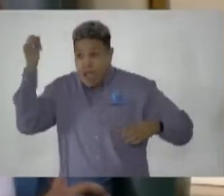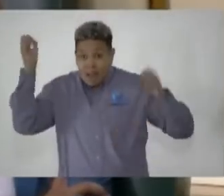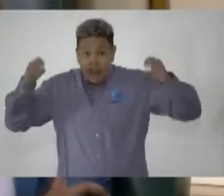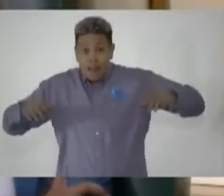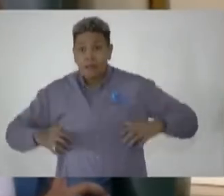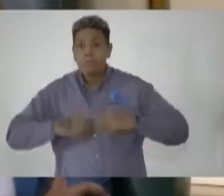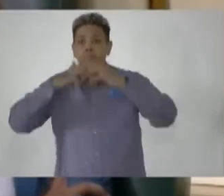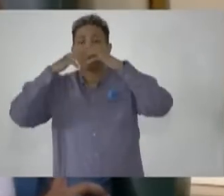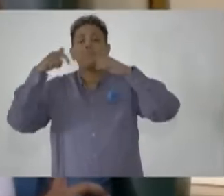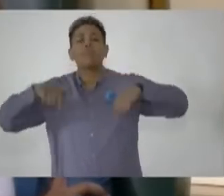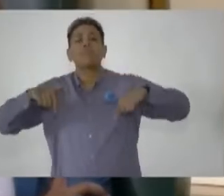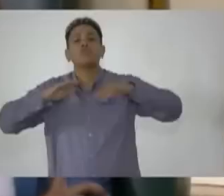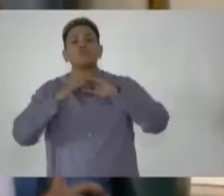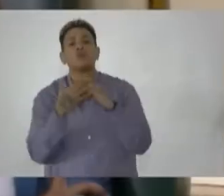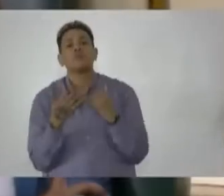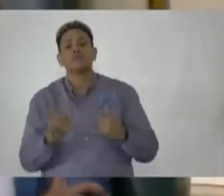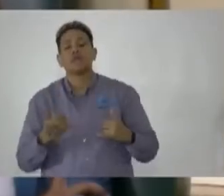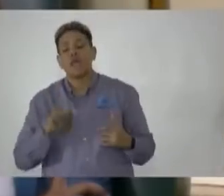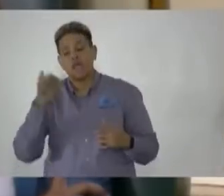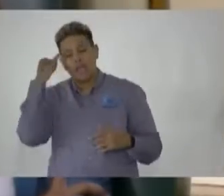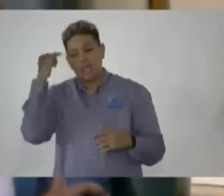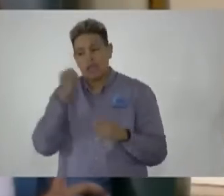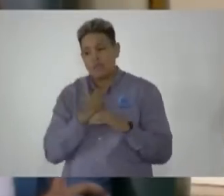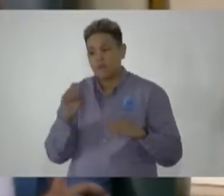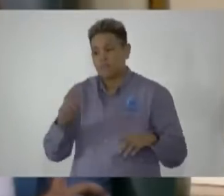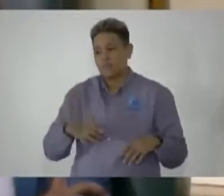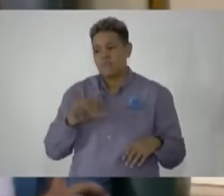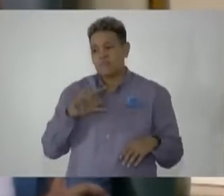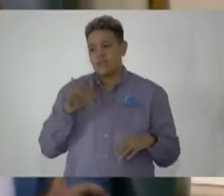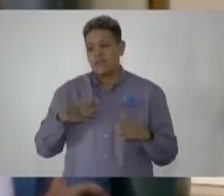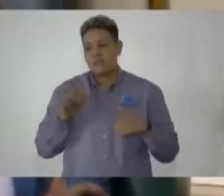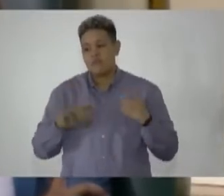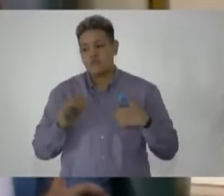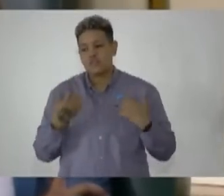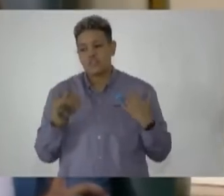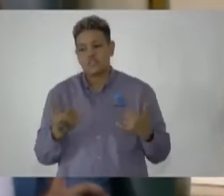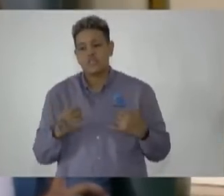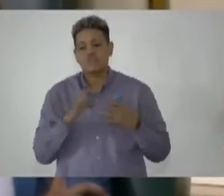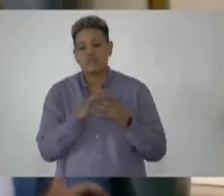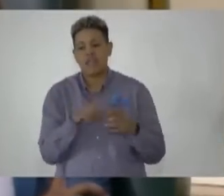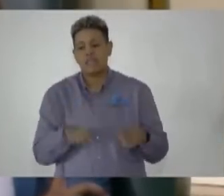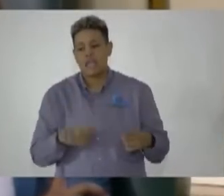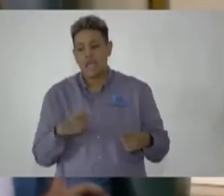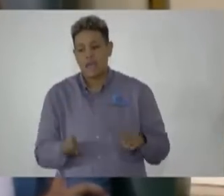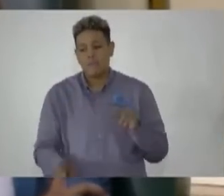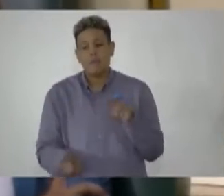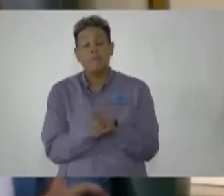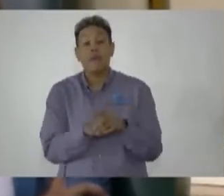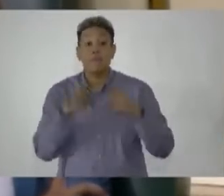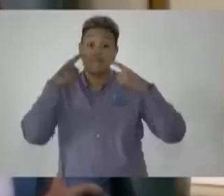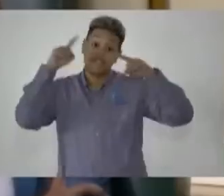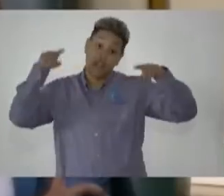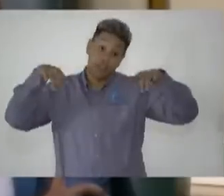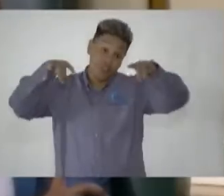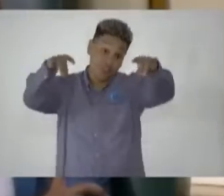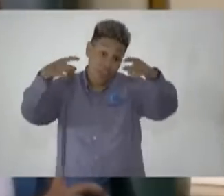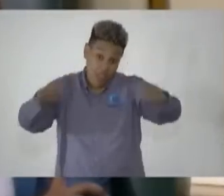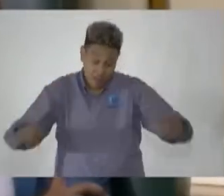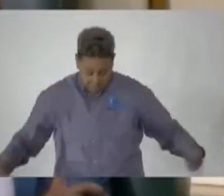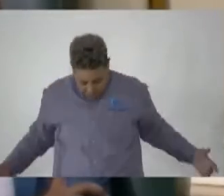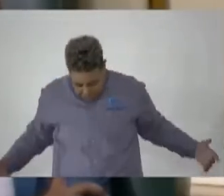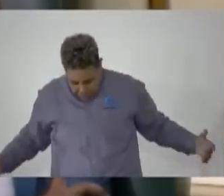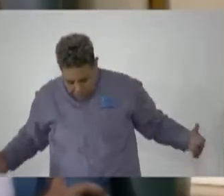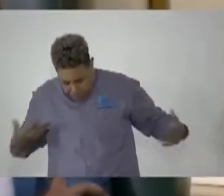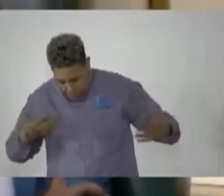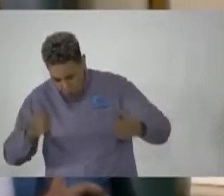manifestation in Jamaica today, I imagine she must feel quite emotional about its coming to fruition. And I